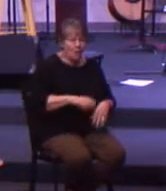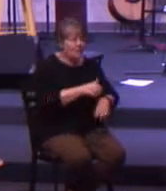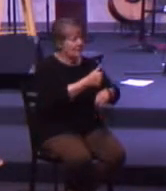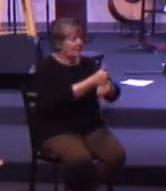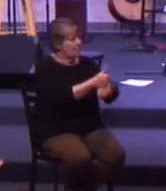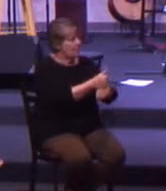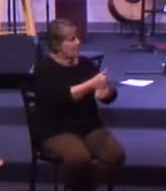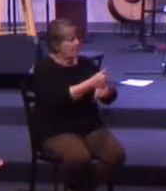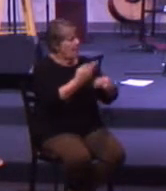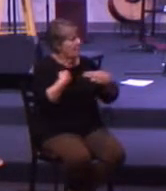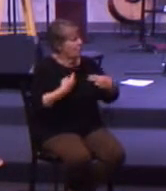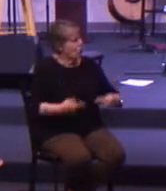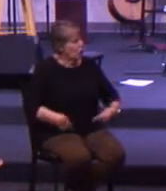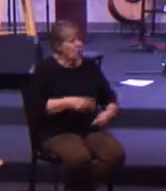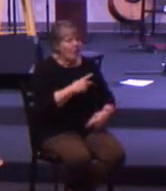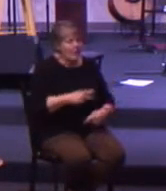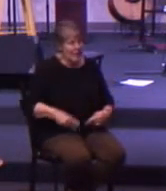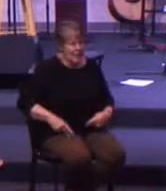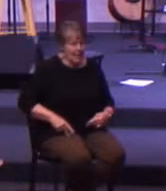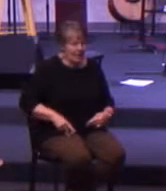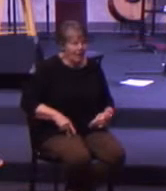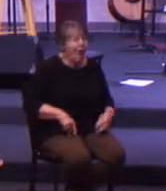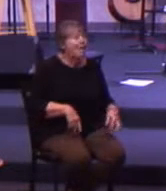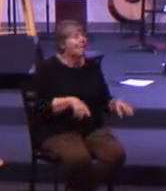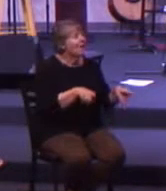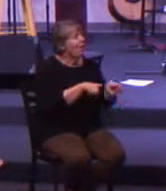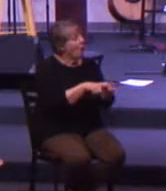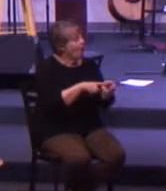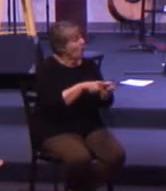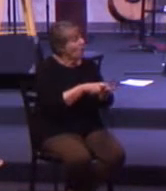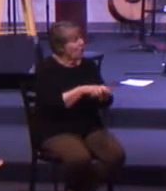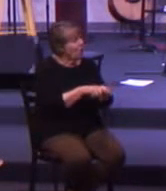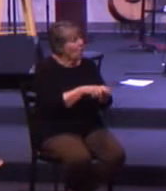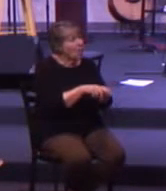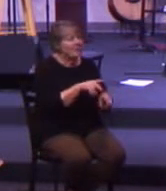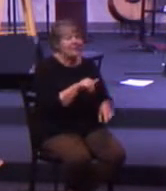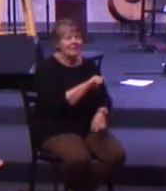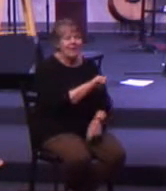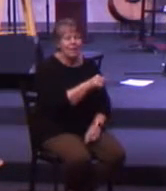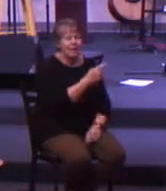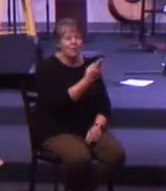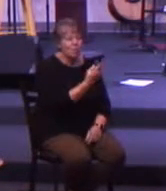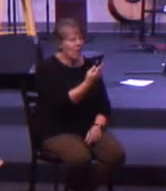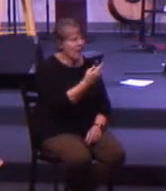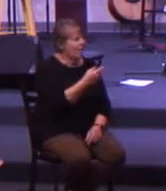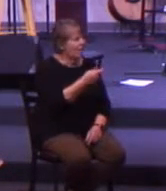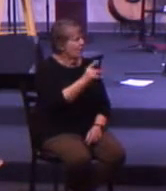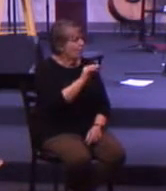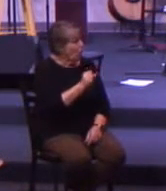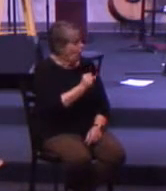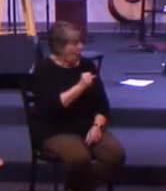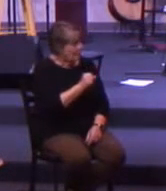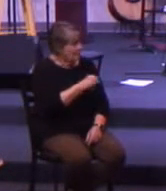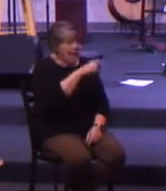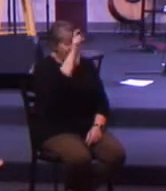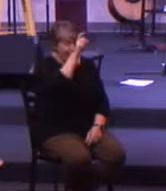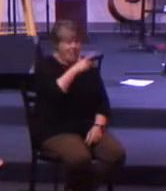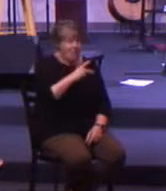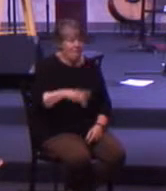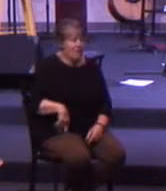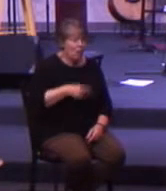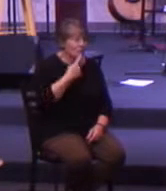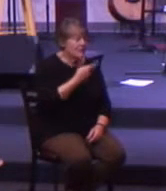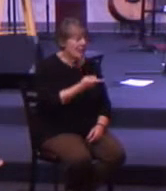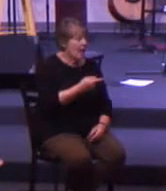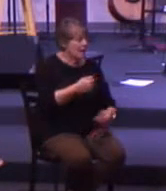human king, but as one of the gods. And Pharaoh said, I am one of the gods, and I am actually the child